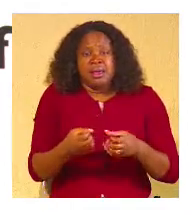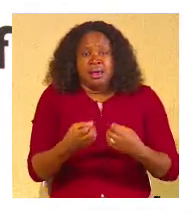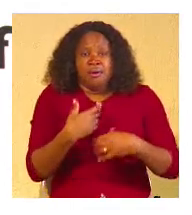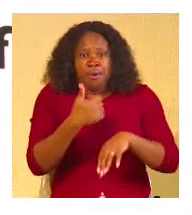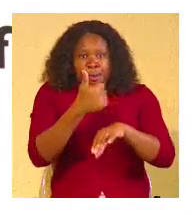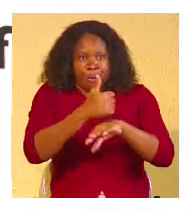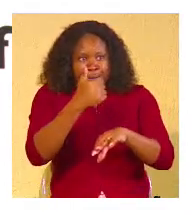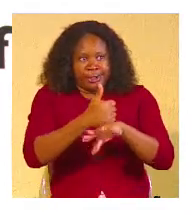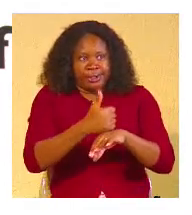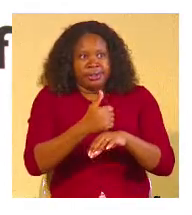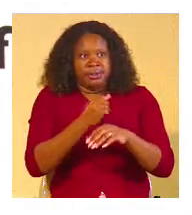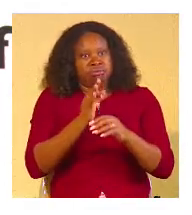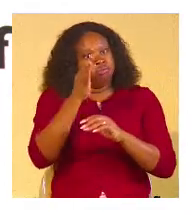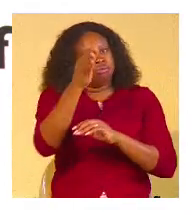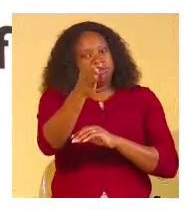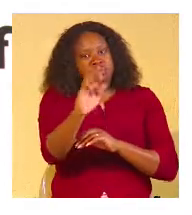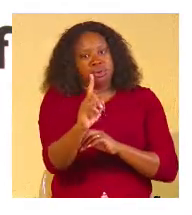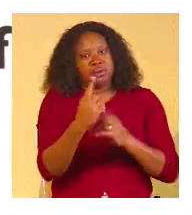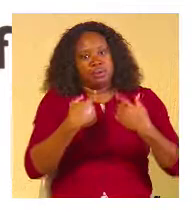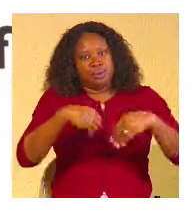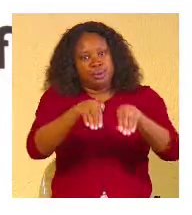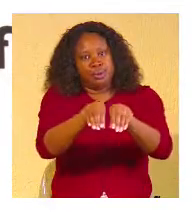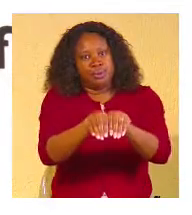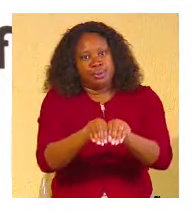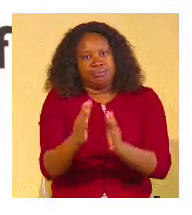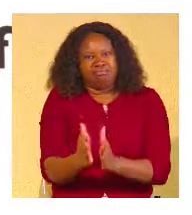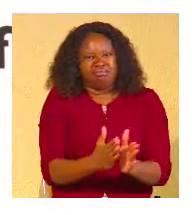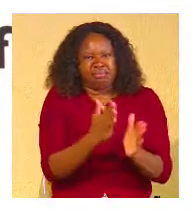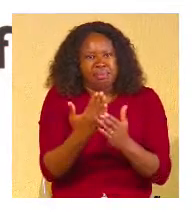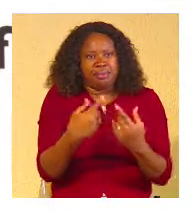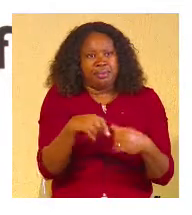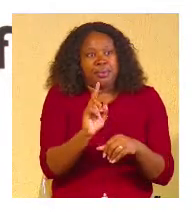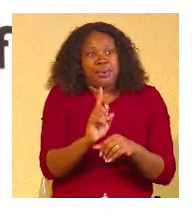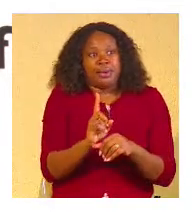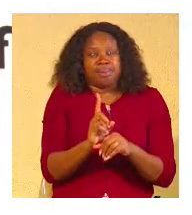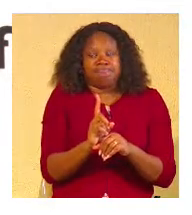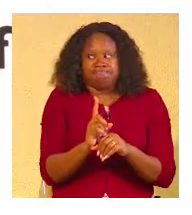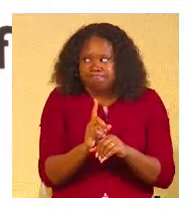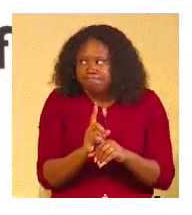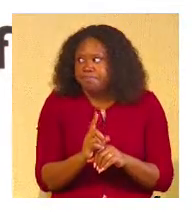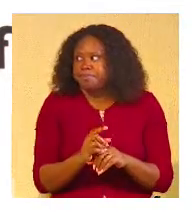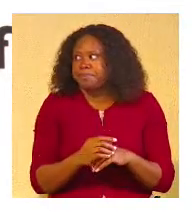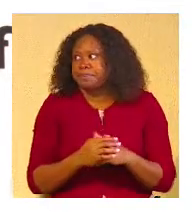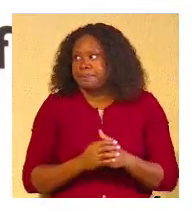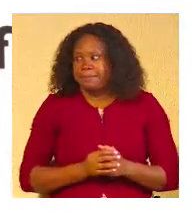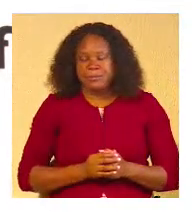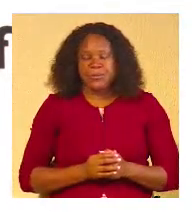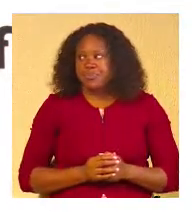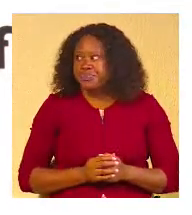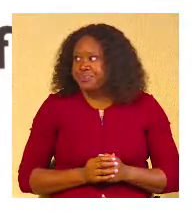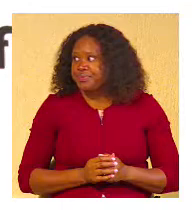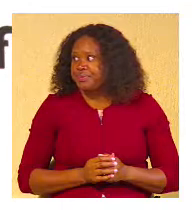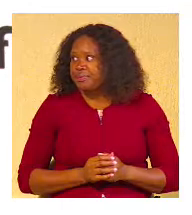say, going forward, what are we going to put in place so that we are at least mitigating some of these risks?